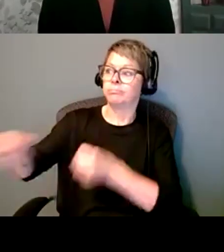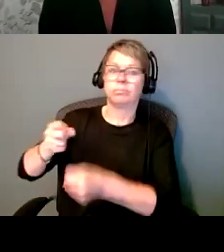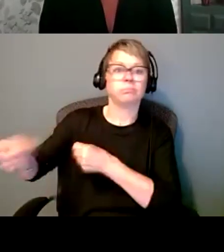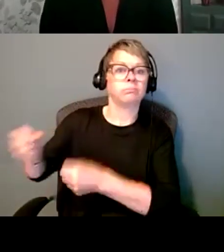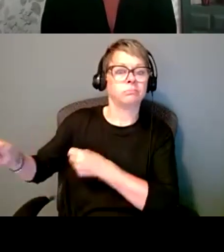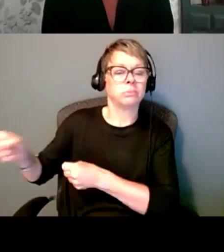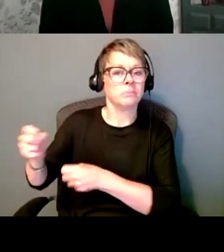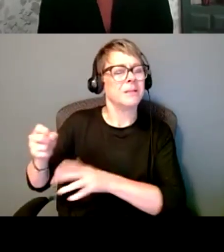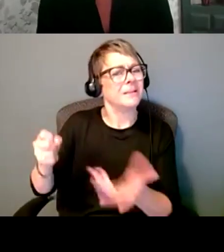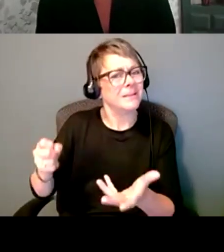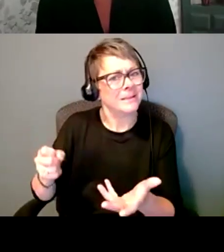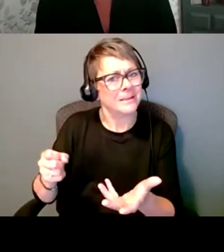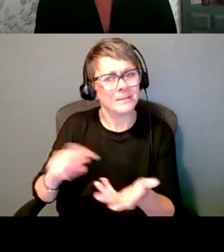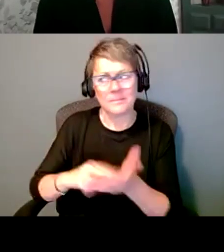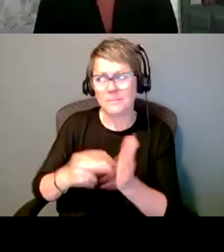that they need to stay at home for longer.